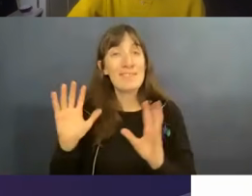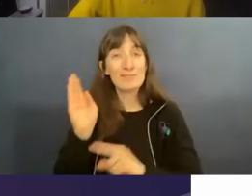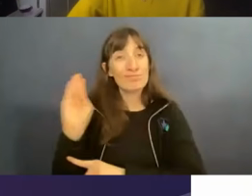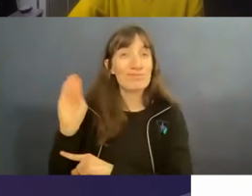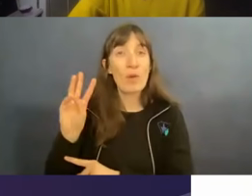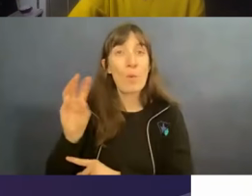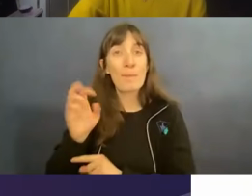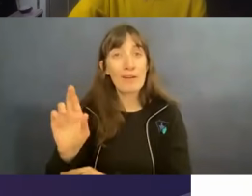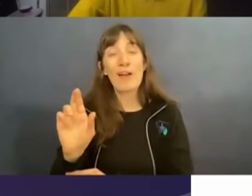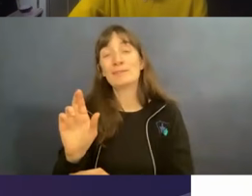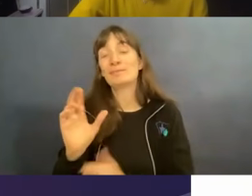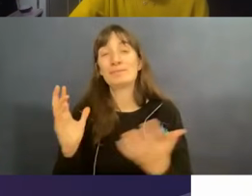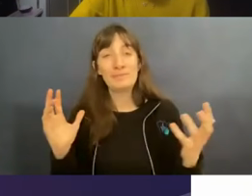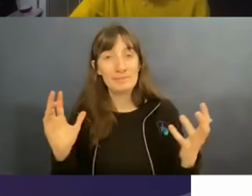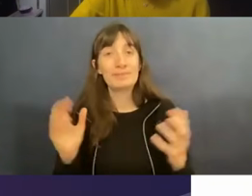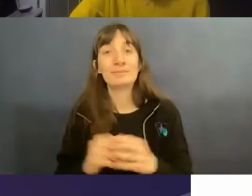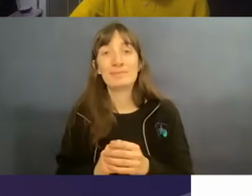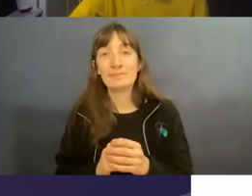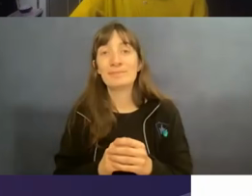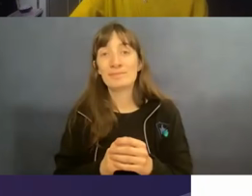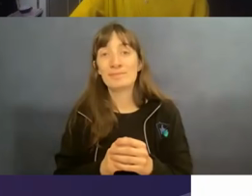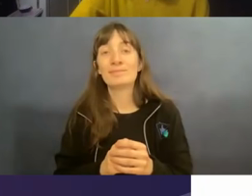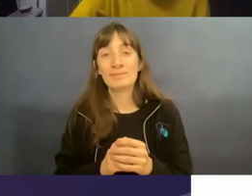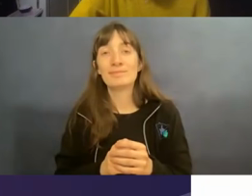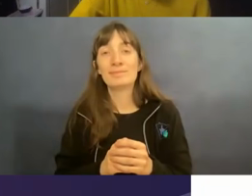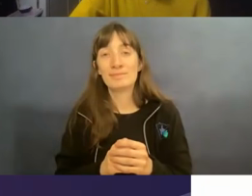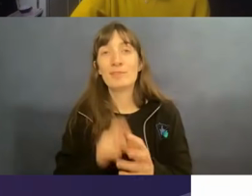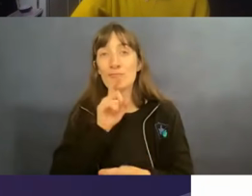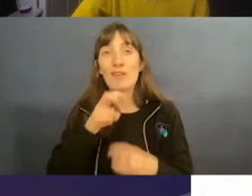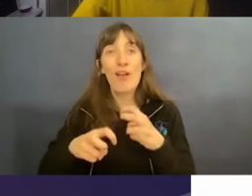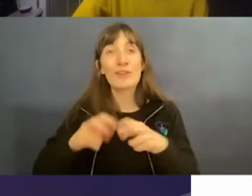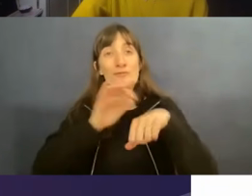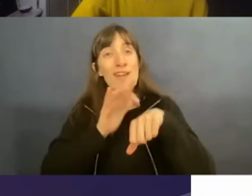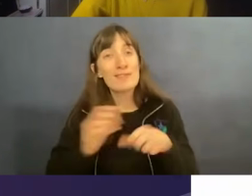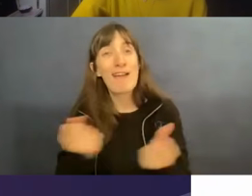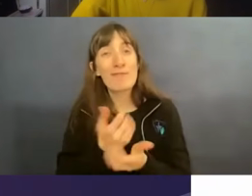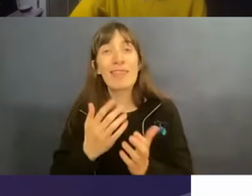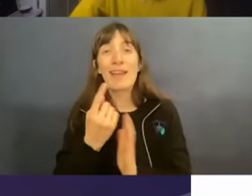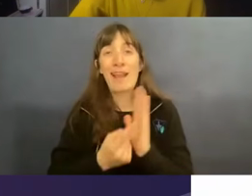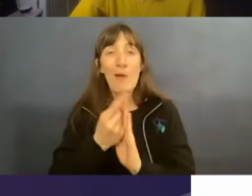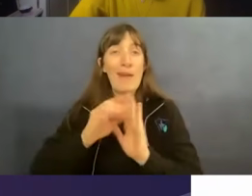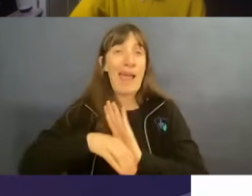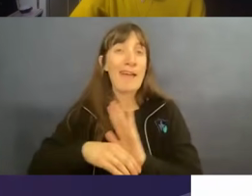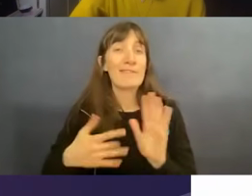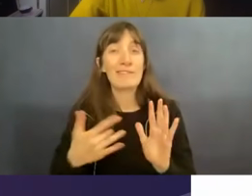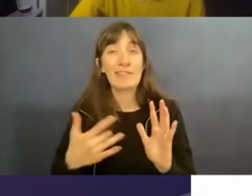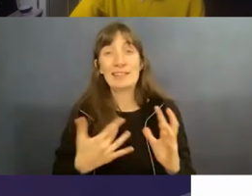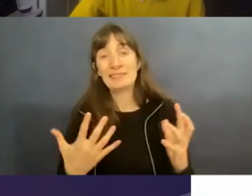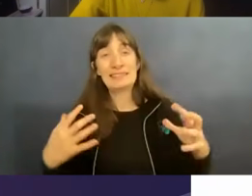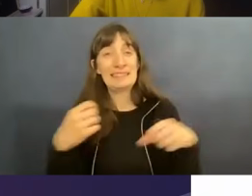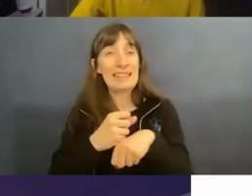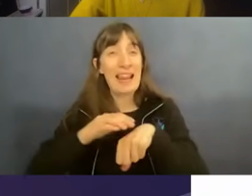there's so many others. It's really hard to talk about everything in just 90 minutes. Sometimes I feel like we're only just scraping